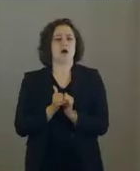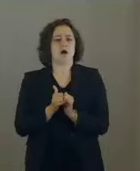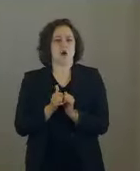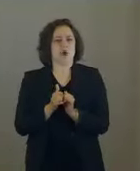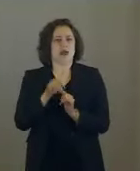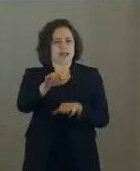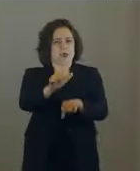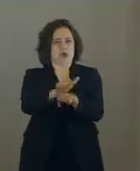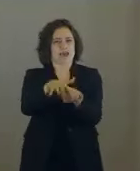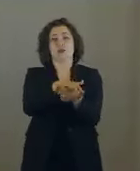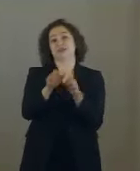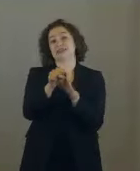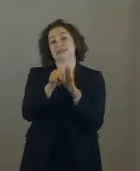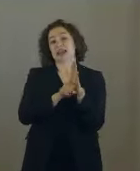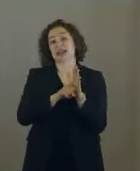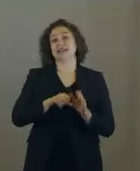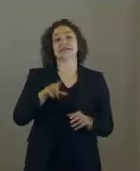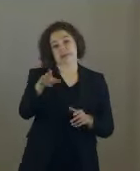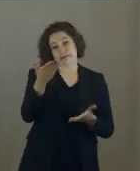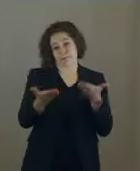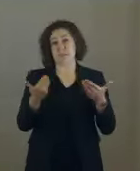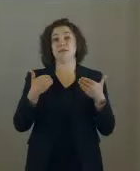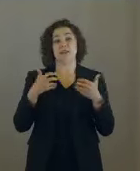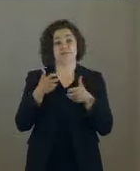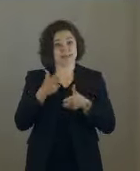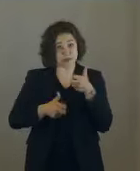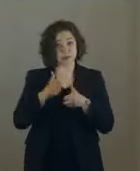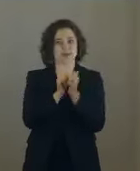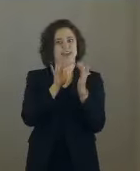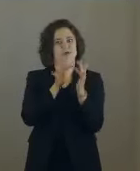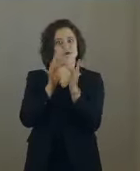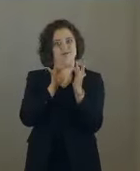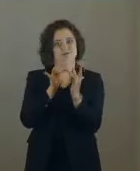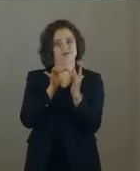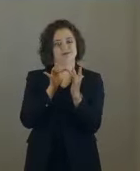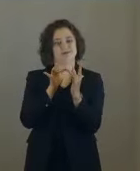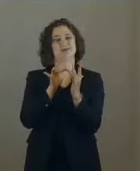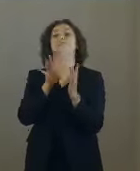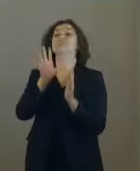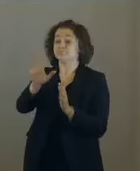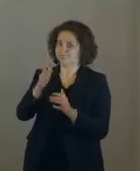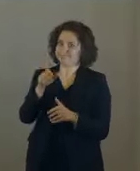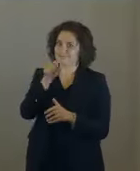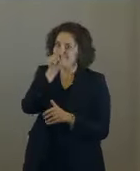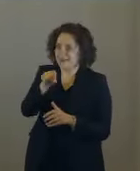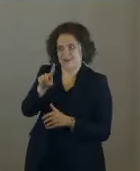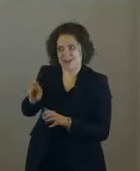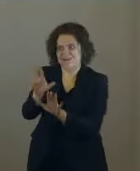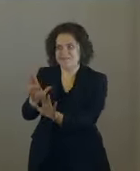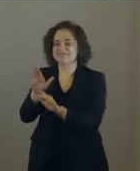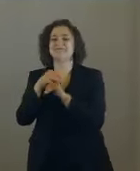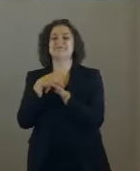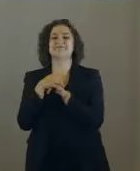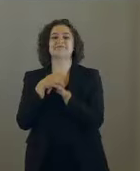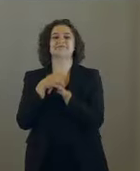those areas of the state that might have bandwidth issues? I love that question. one of the key things that we look